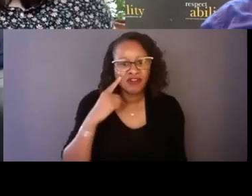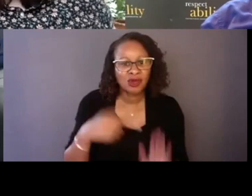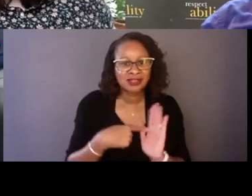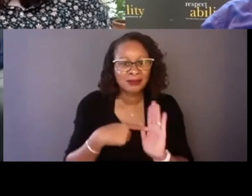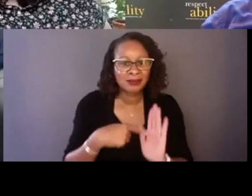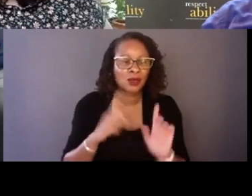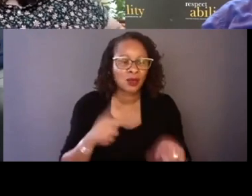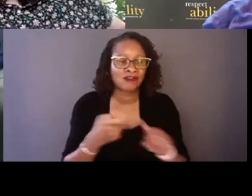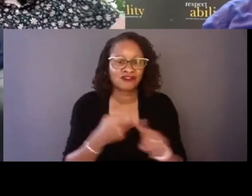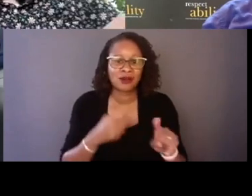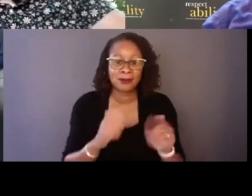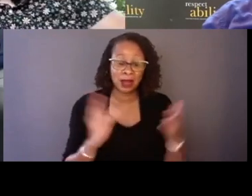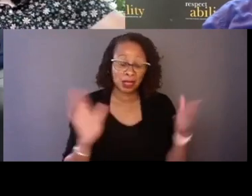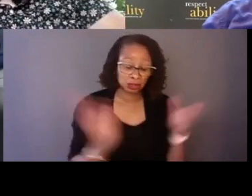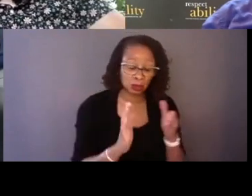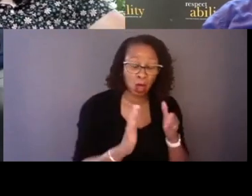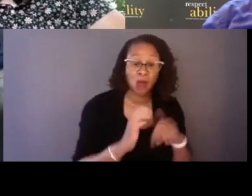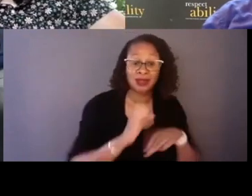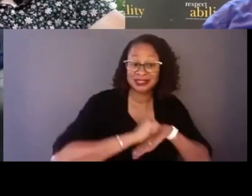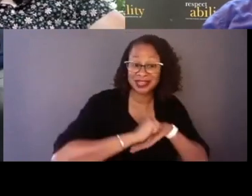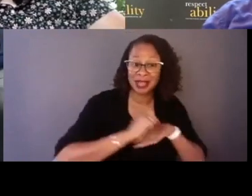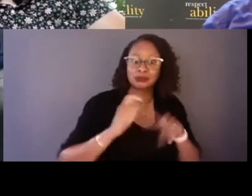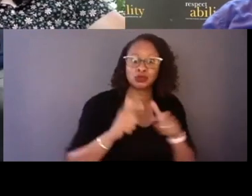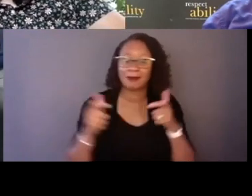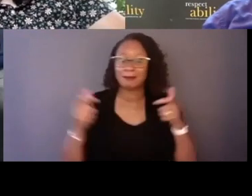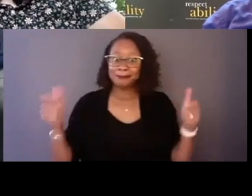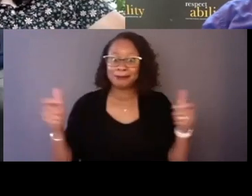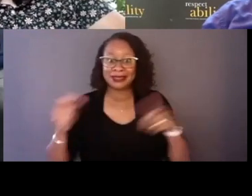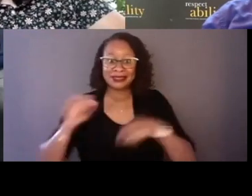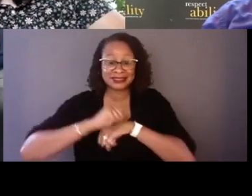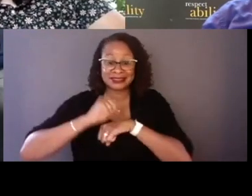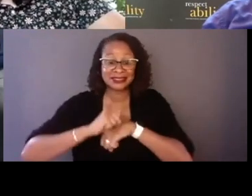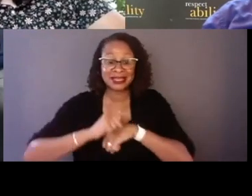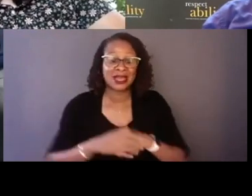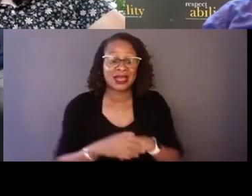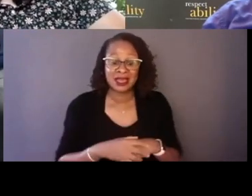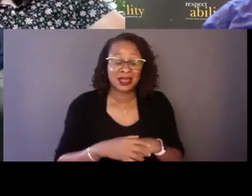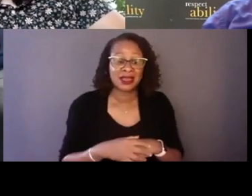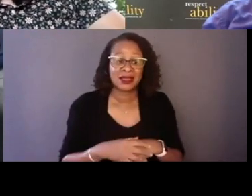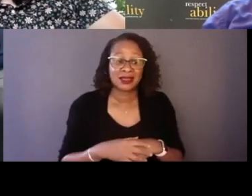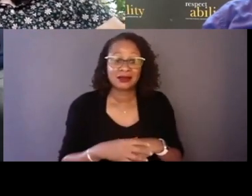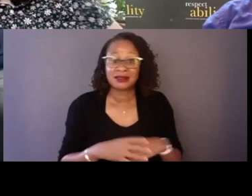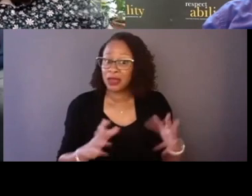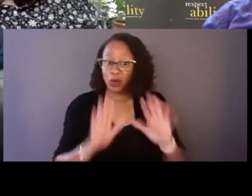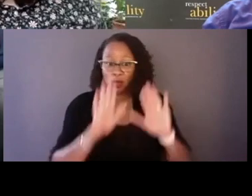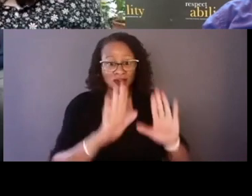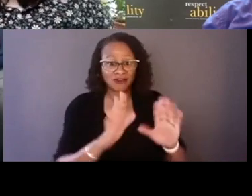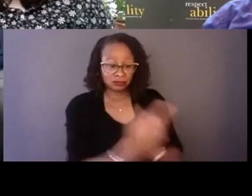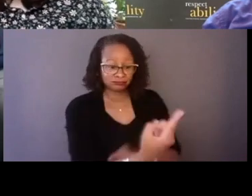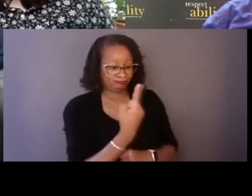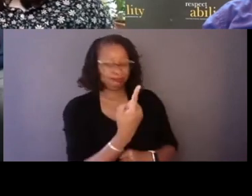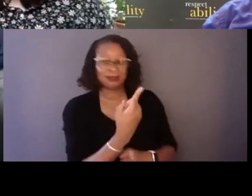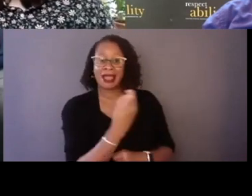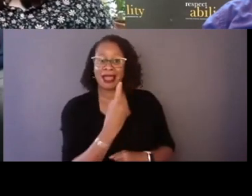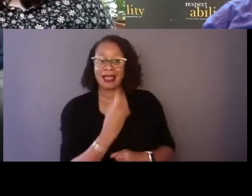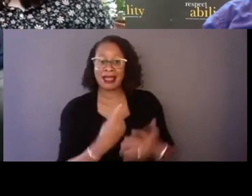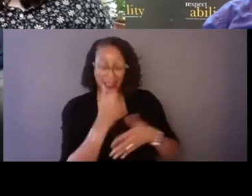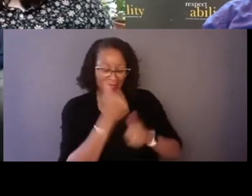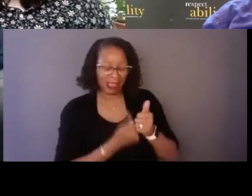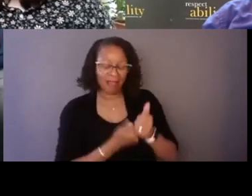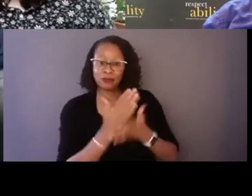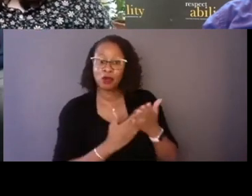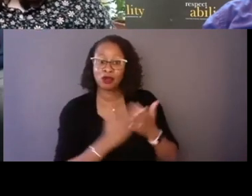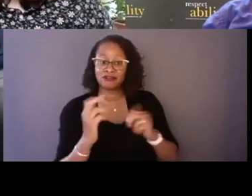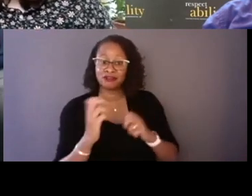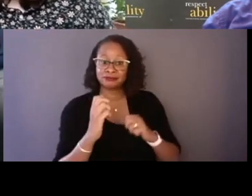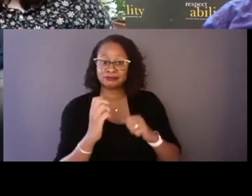went from a small synagogue to a big synagogue. They were great at consulting me in every stage of the construction.